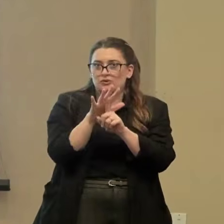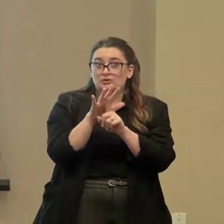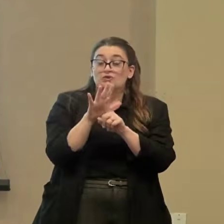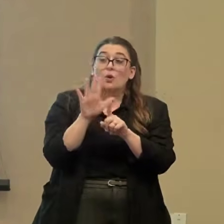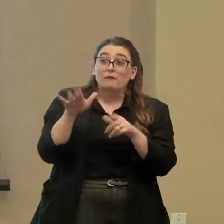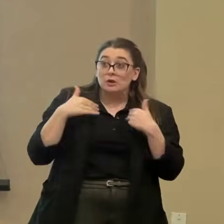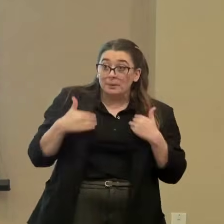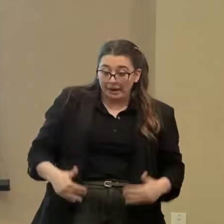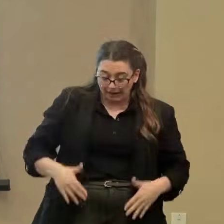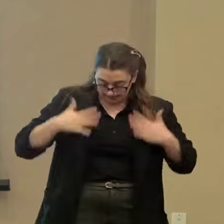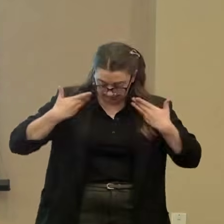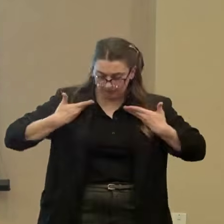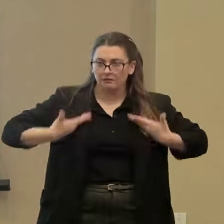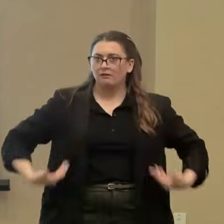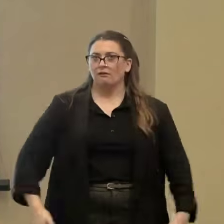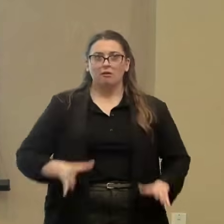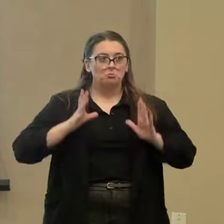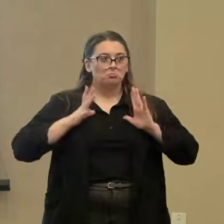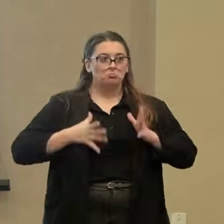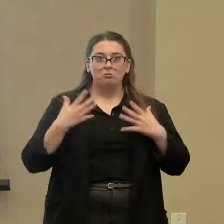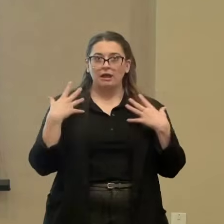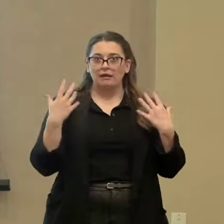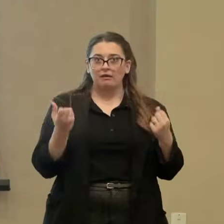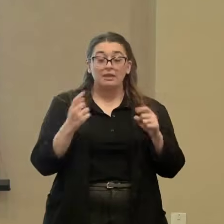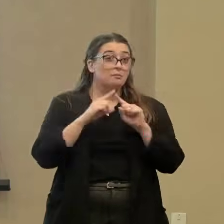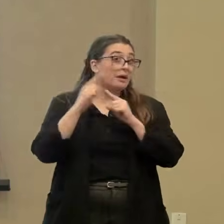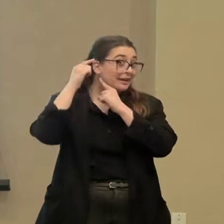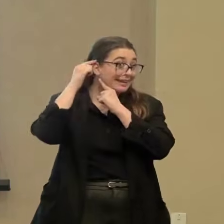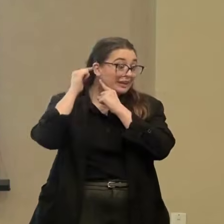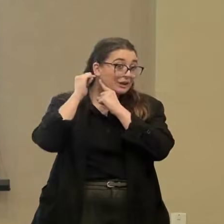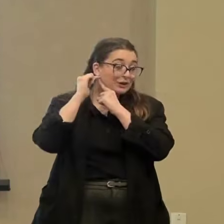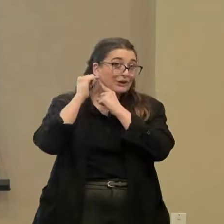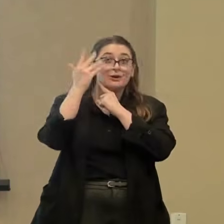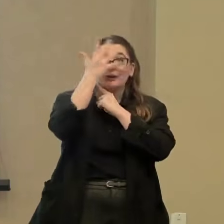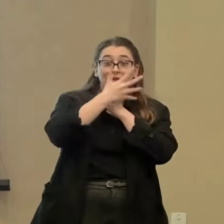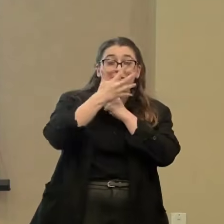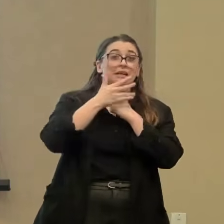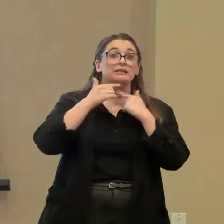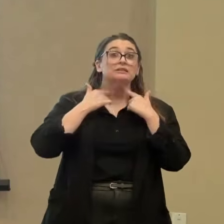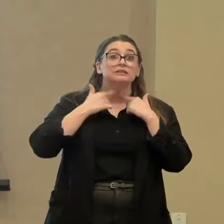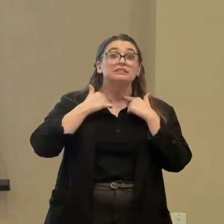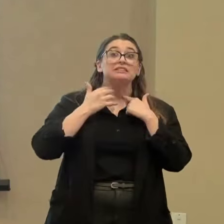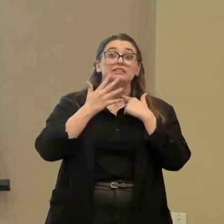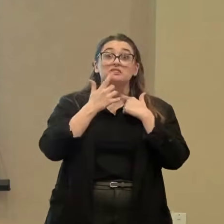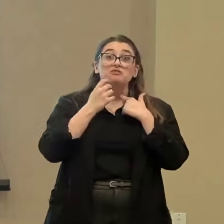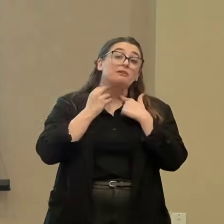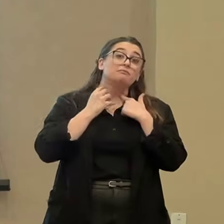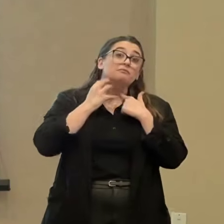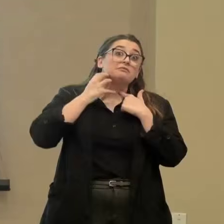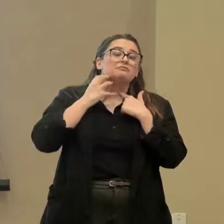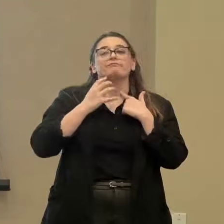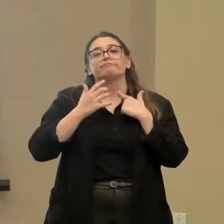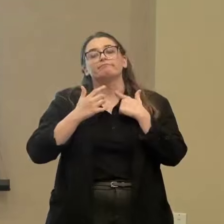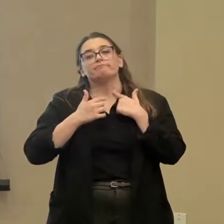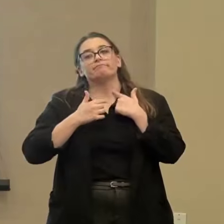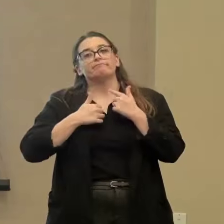whole body, but your ear is flaring or your face or your neck, my suspicion goes up. I also want to know about your